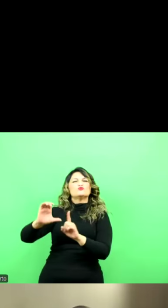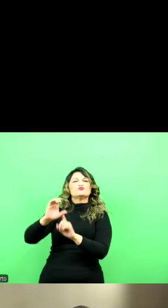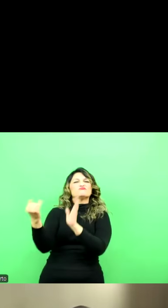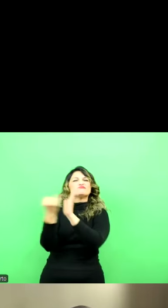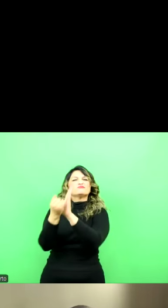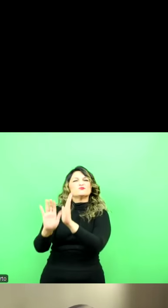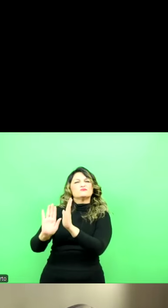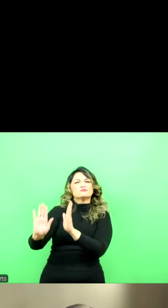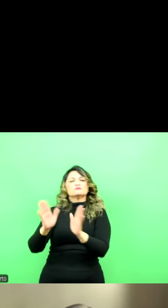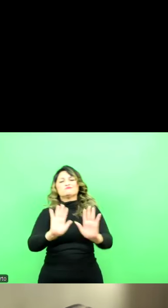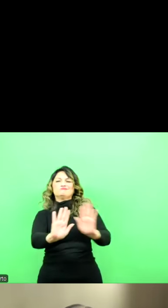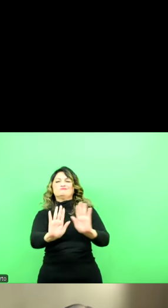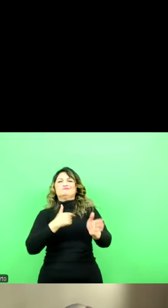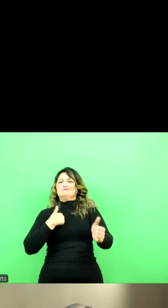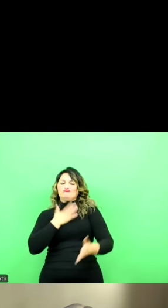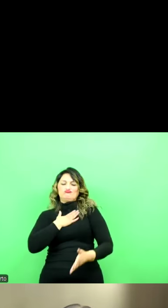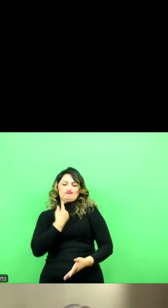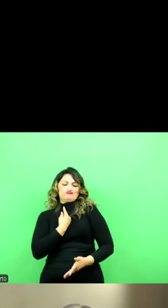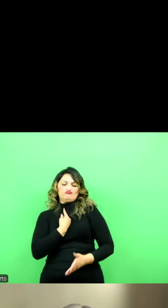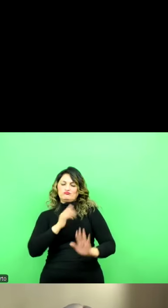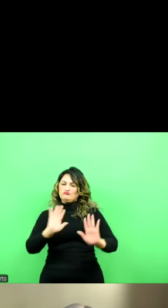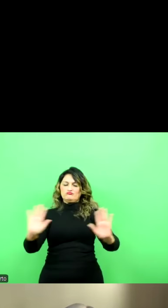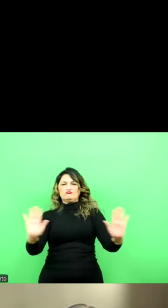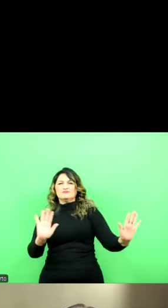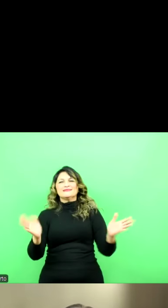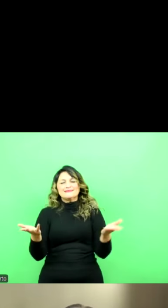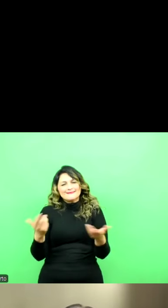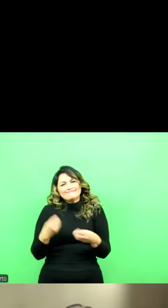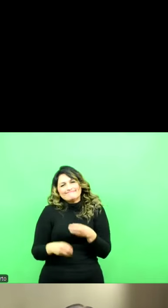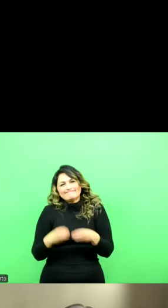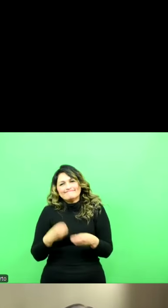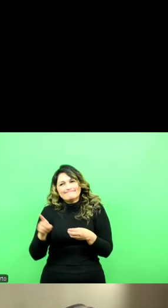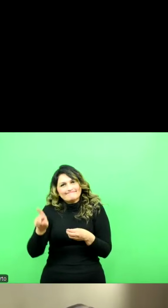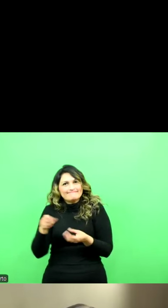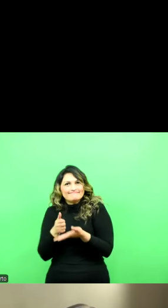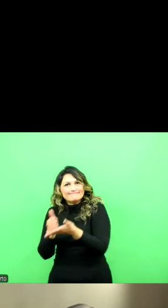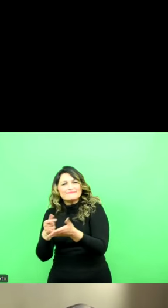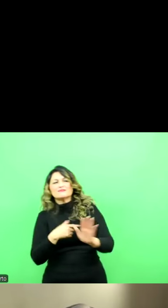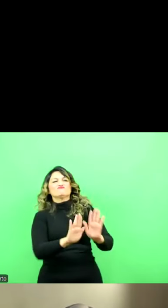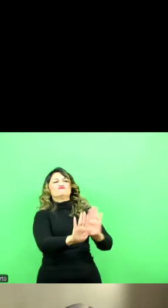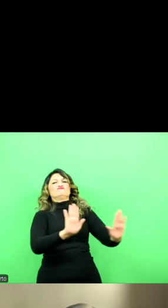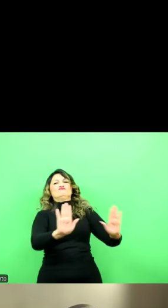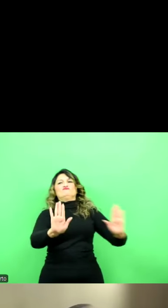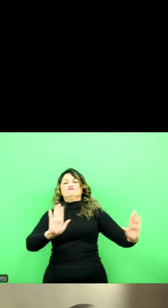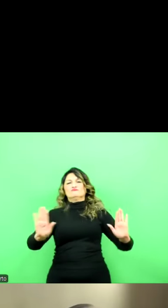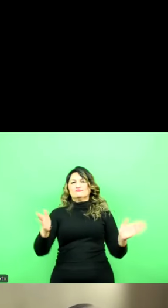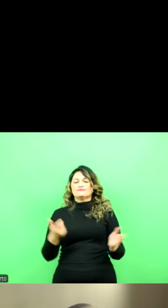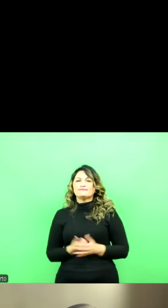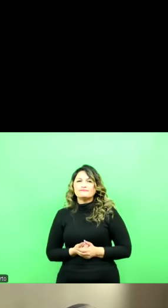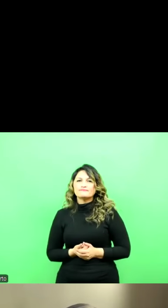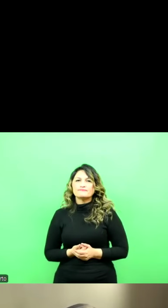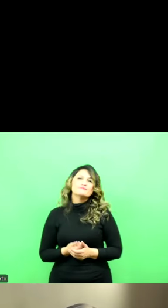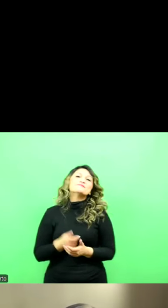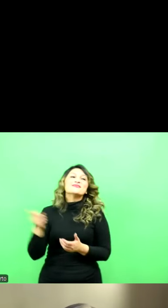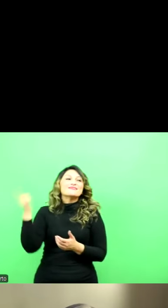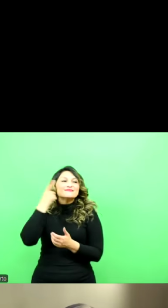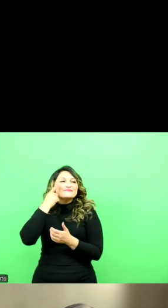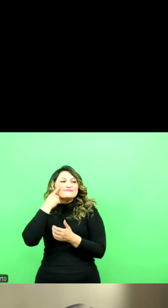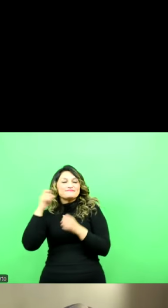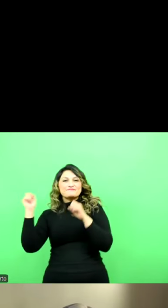called out auditory or visual, mobility. There's also communication and cognition. I think what's important to call out here